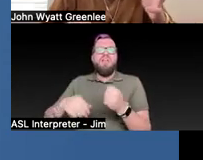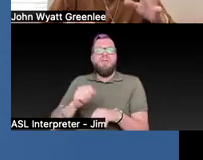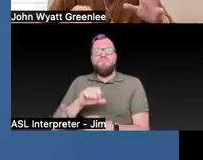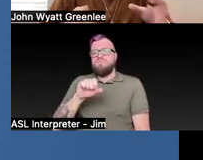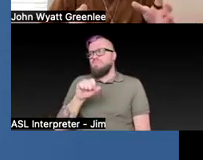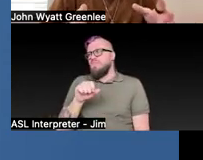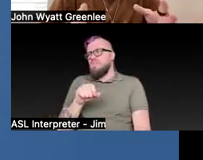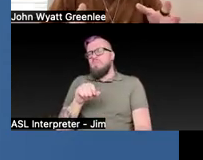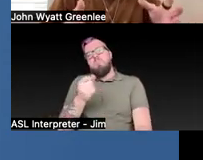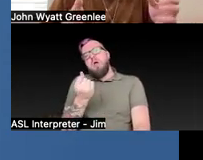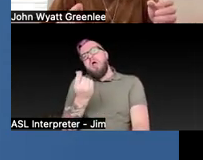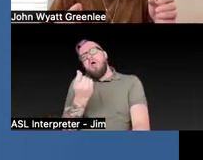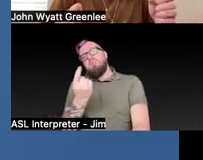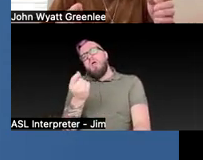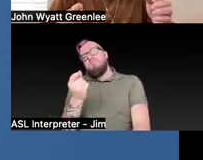so, so around 1100,